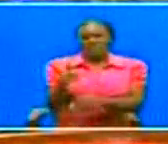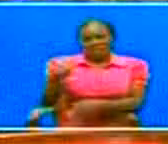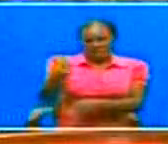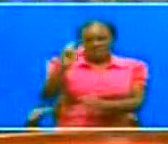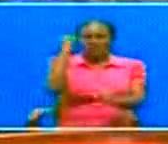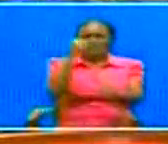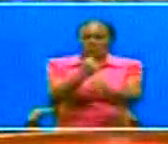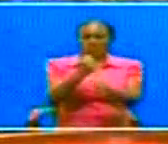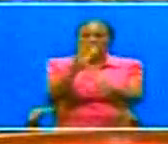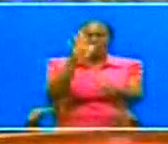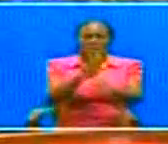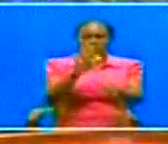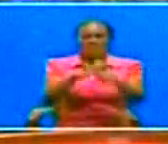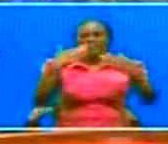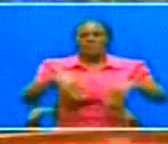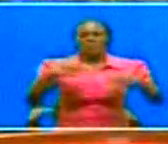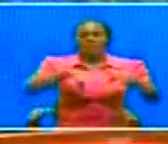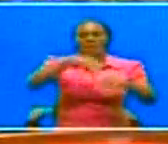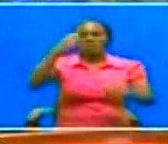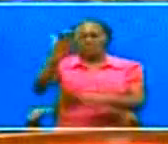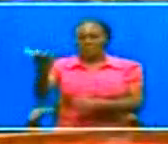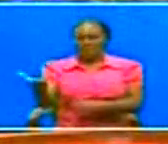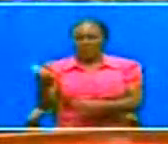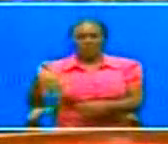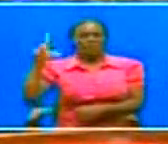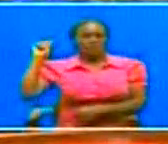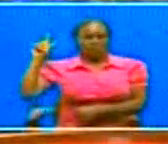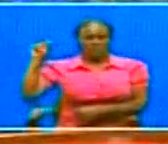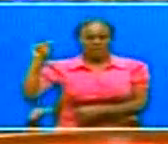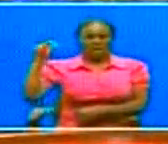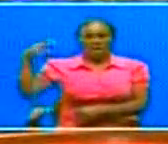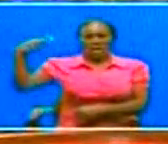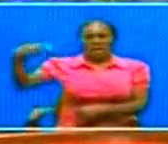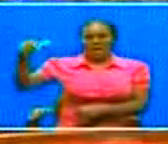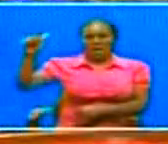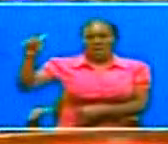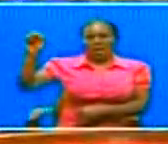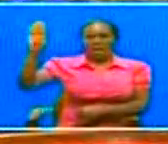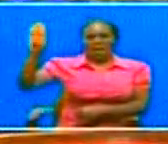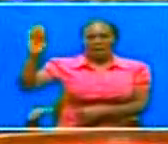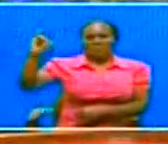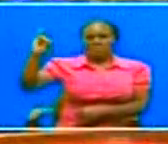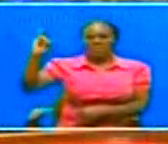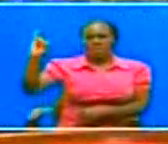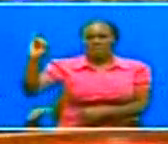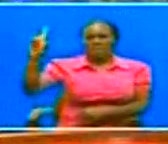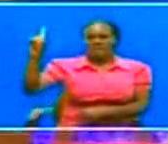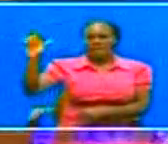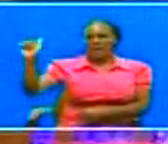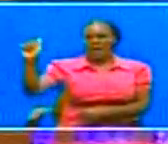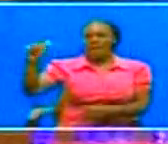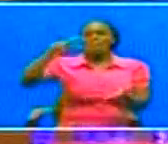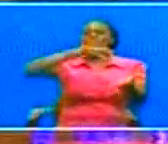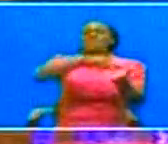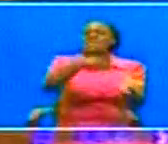does millions of people out there. Her Twitter handle is @Habida. By the way, Habida means love